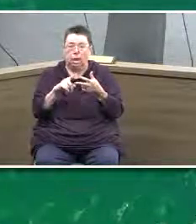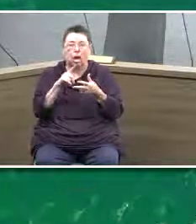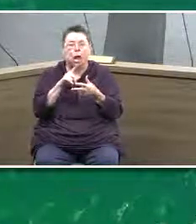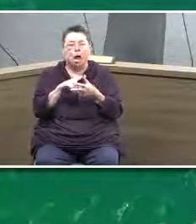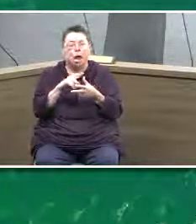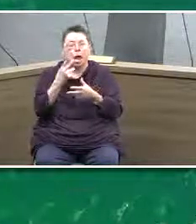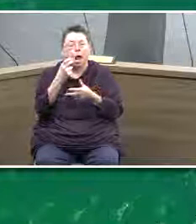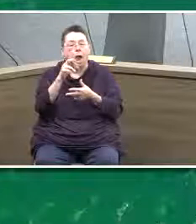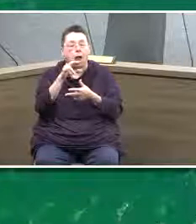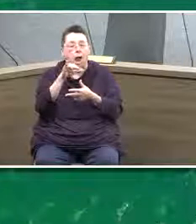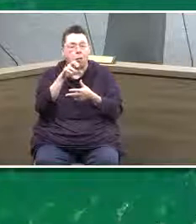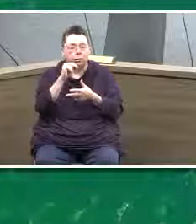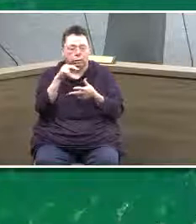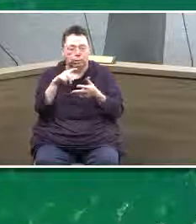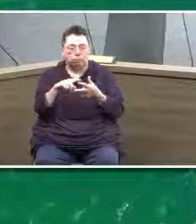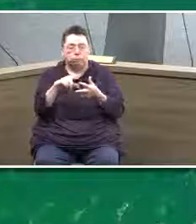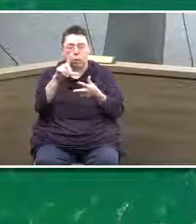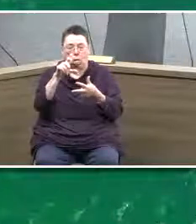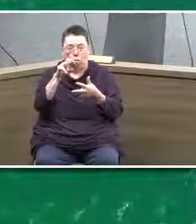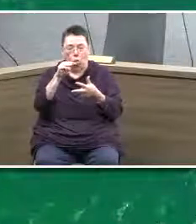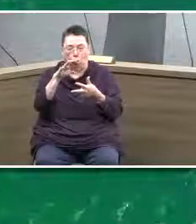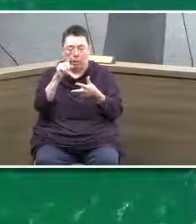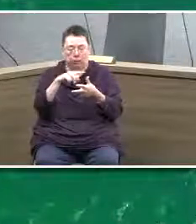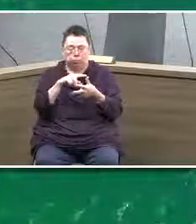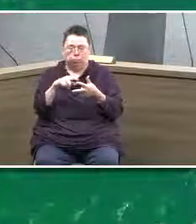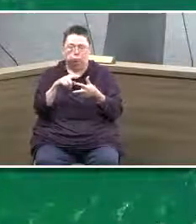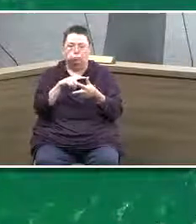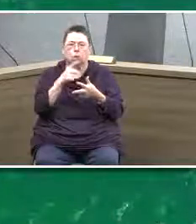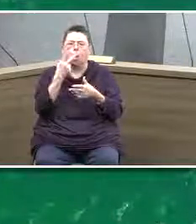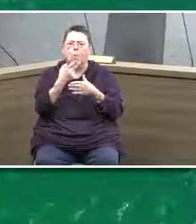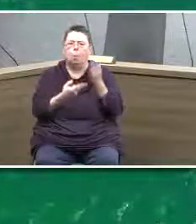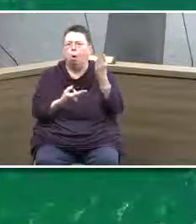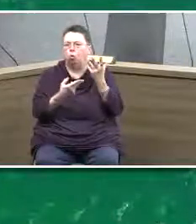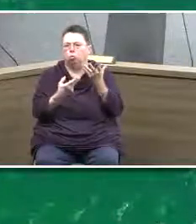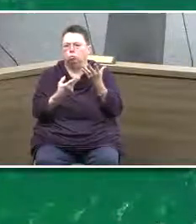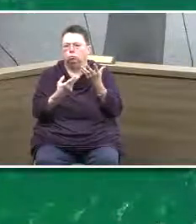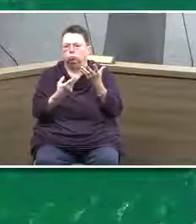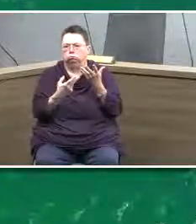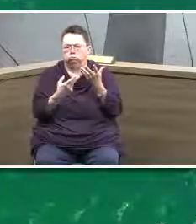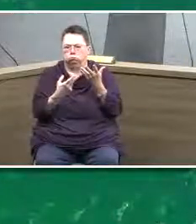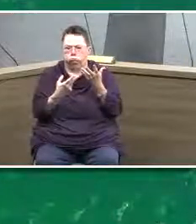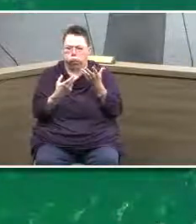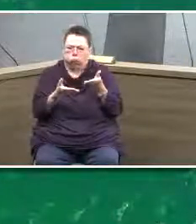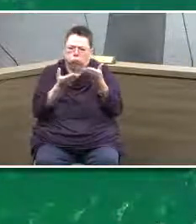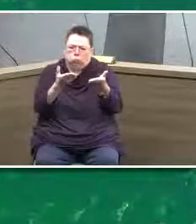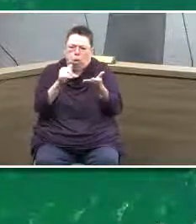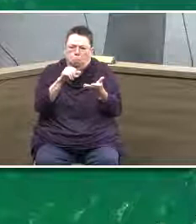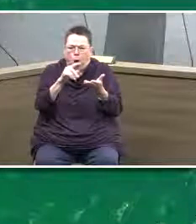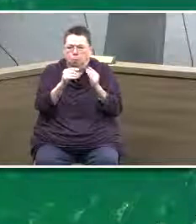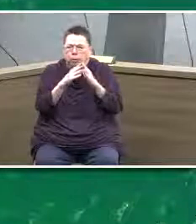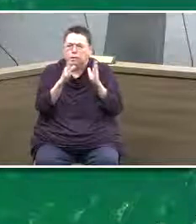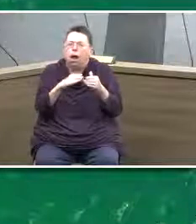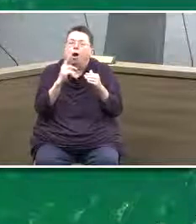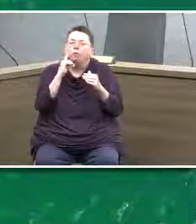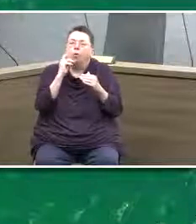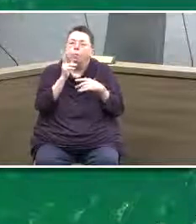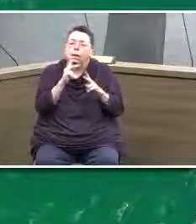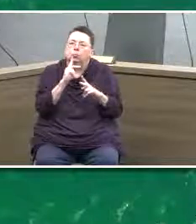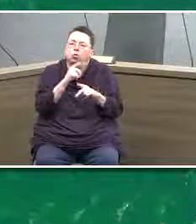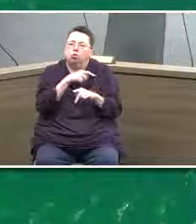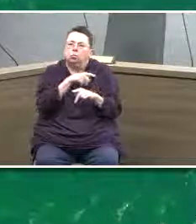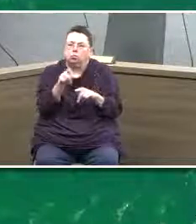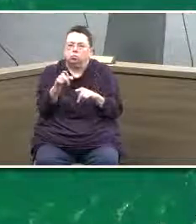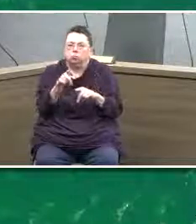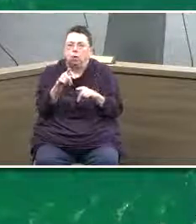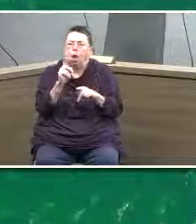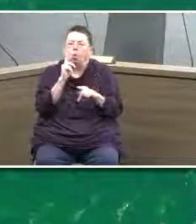Harrison Courts, as well as Loomis Courts, are both properties that provide housing to families and individuals where